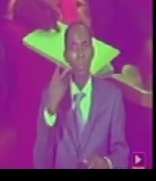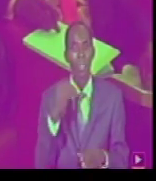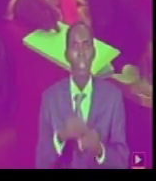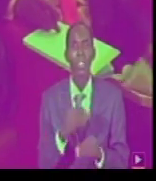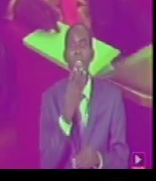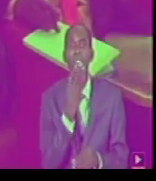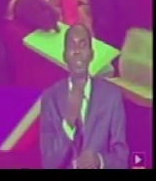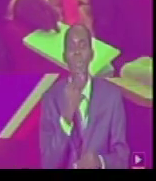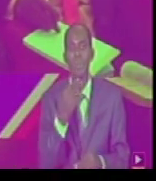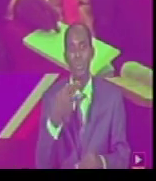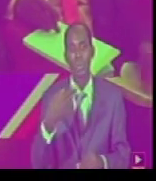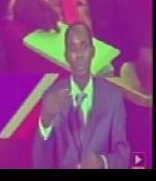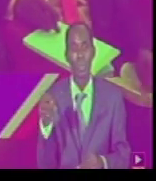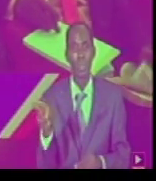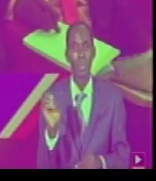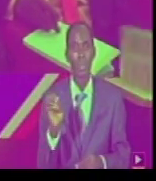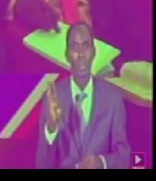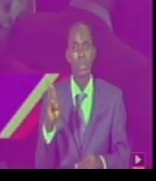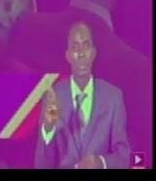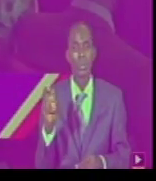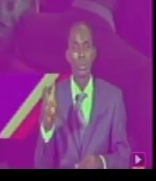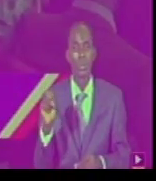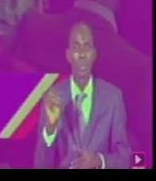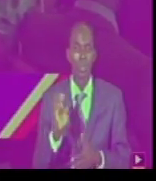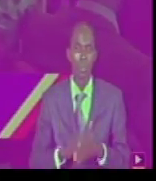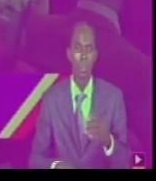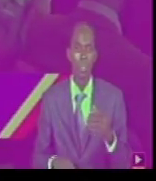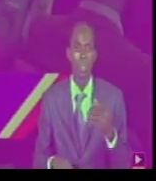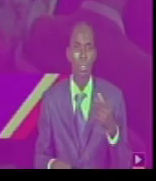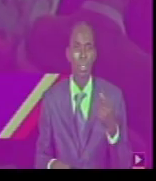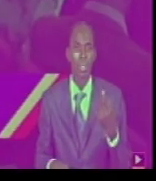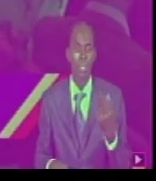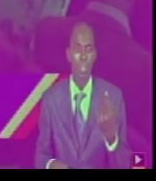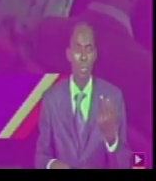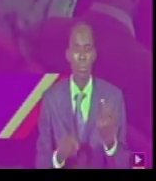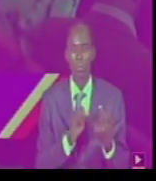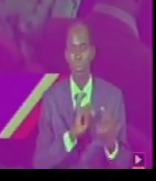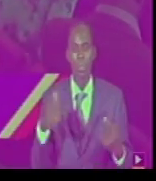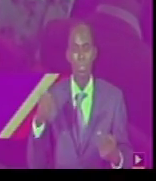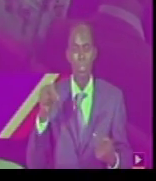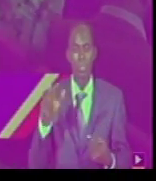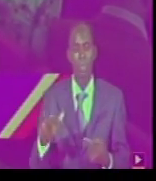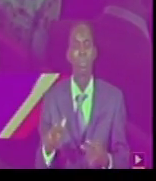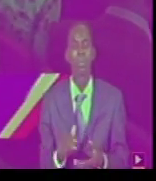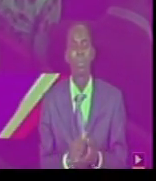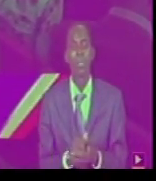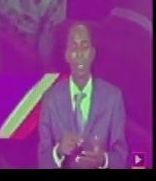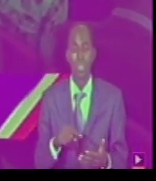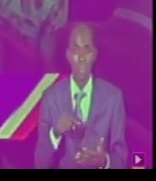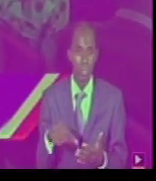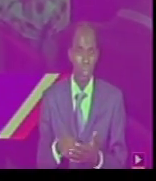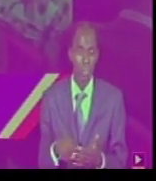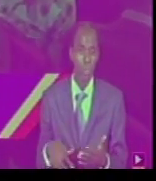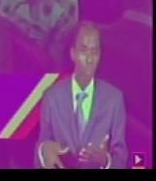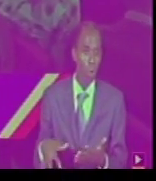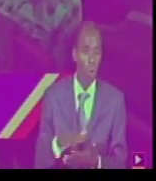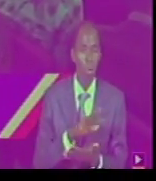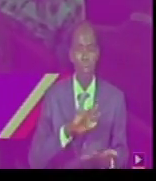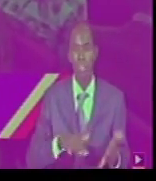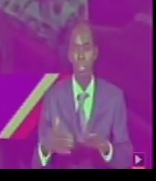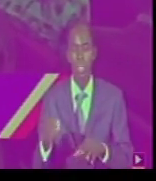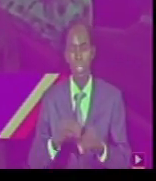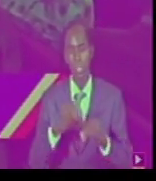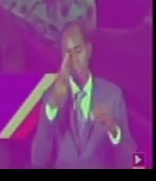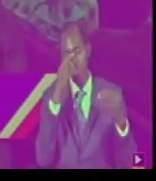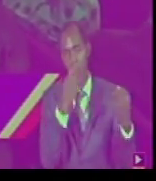11. Hebrews chapter 11 verse 13, these all died in faith, not having received